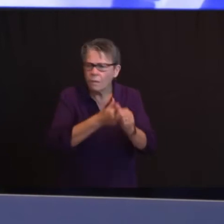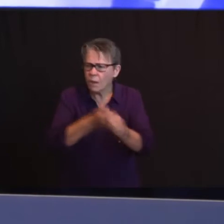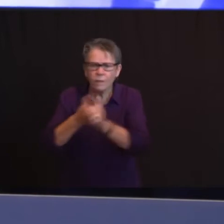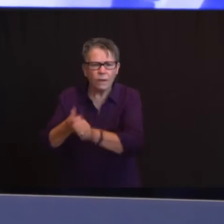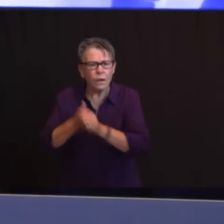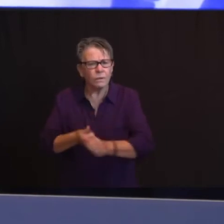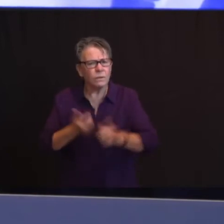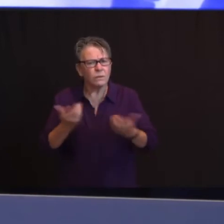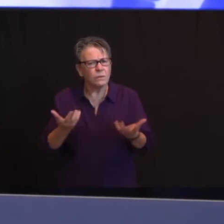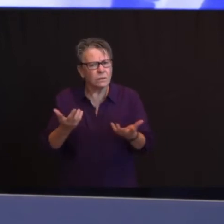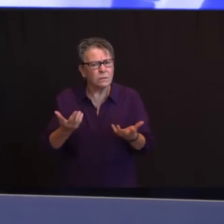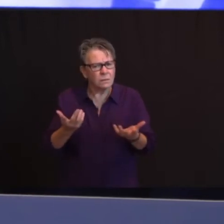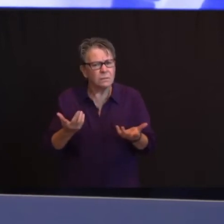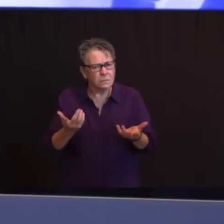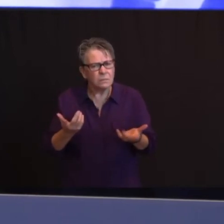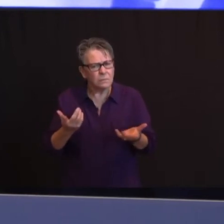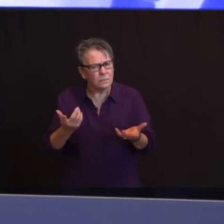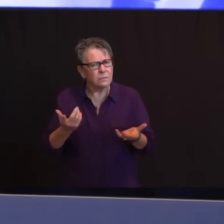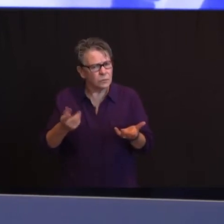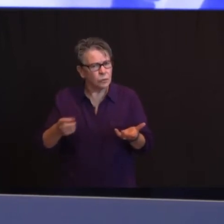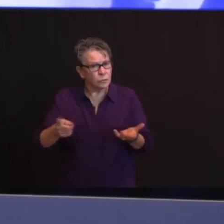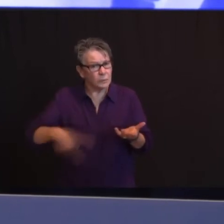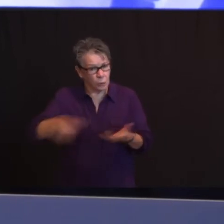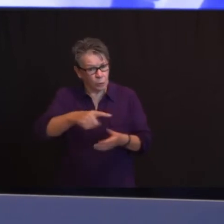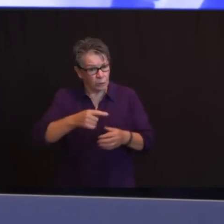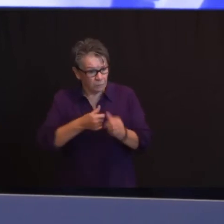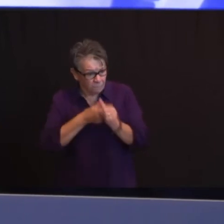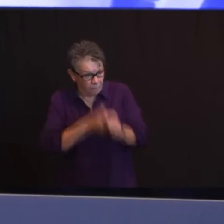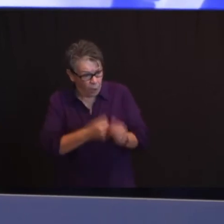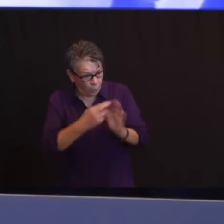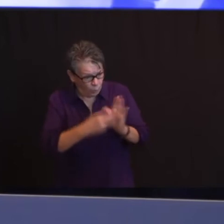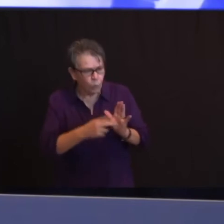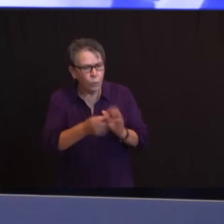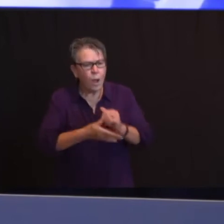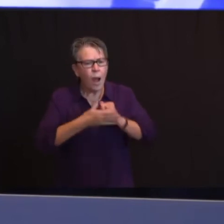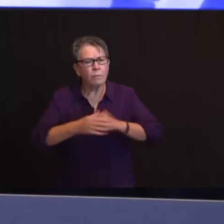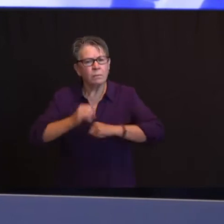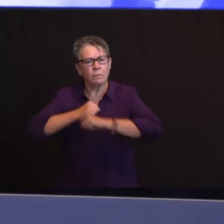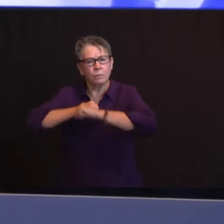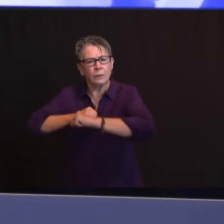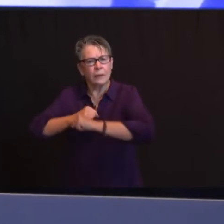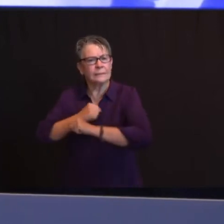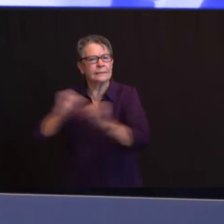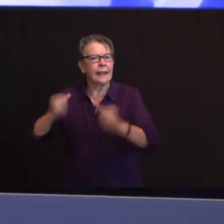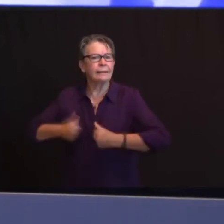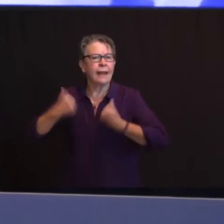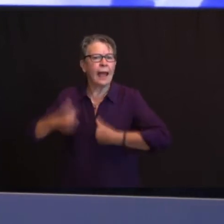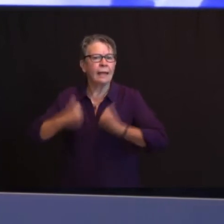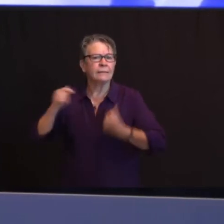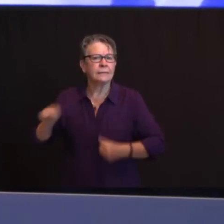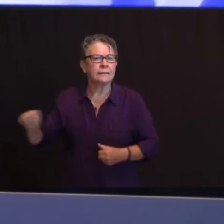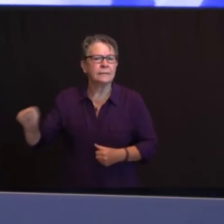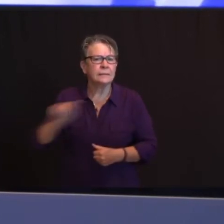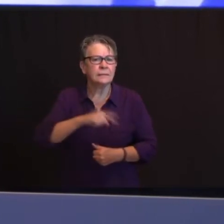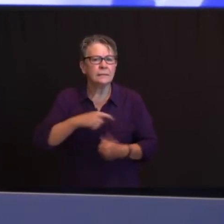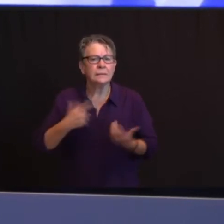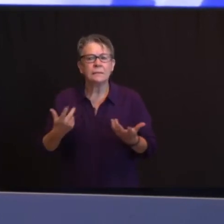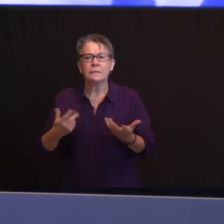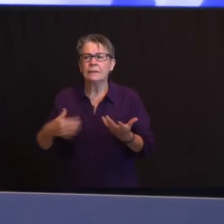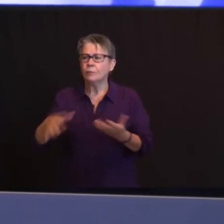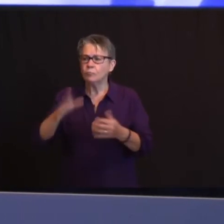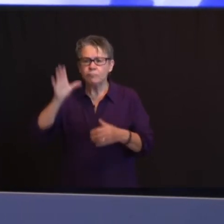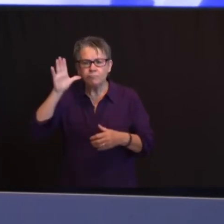personal responsibility. If we do that again, we won't reach March and April. We'll be able to bend that curve. But